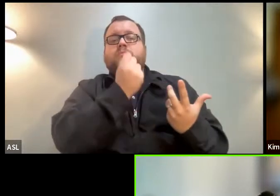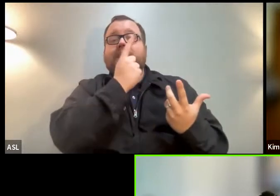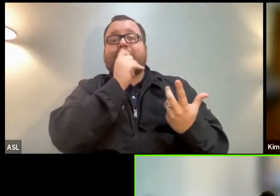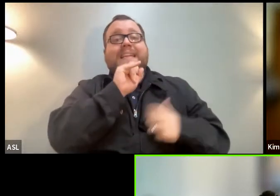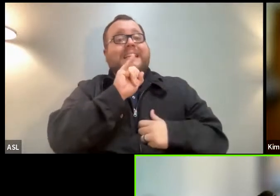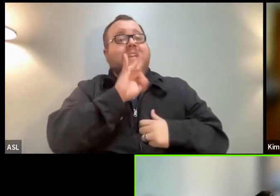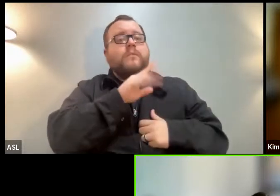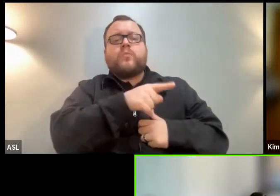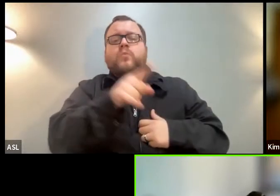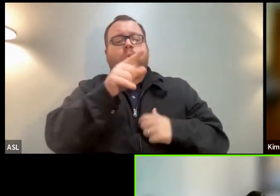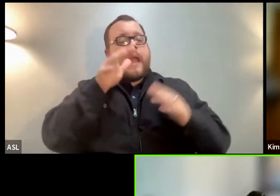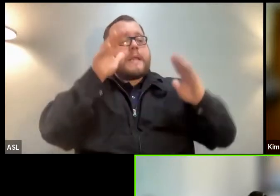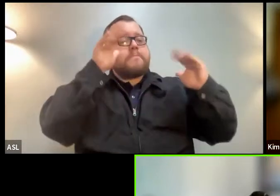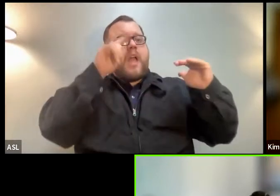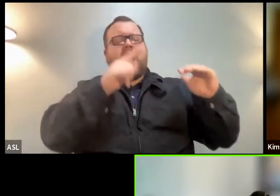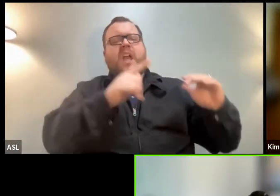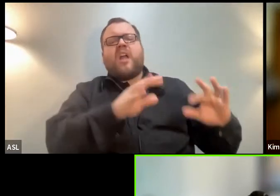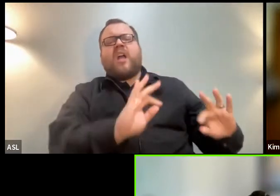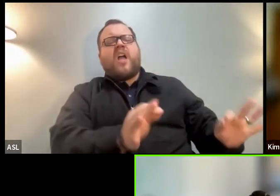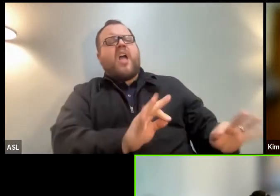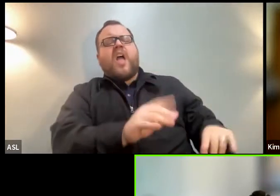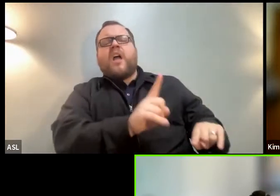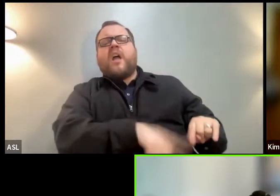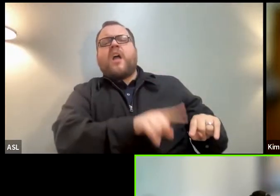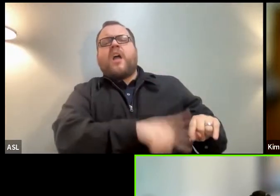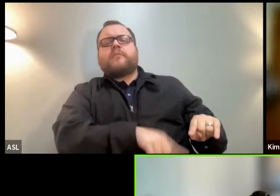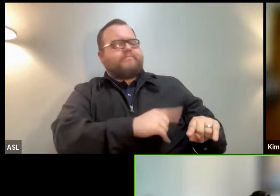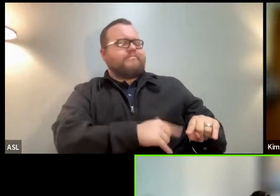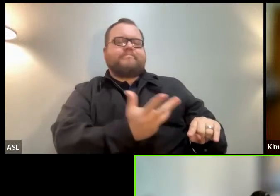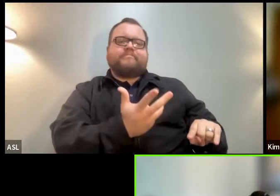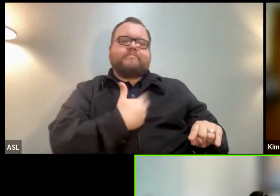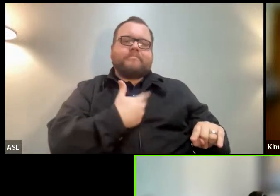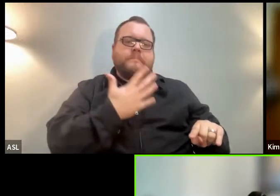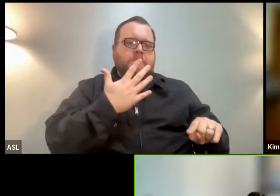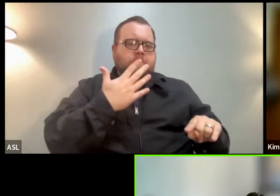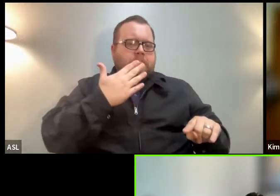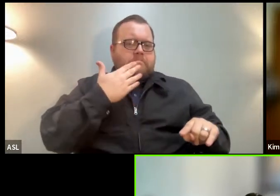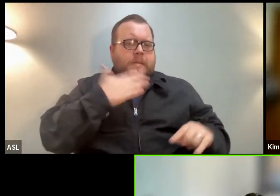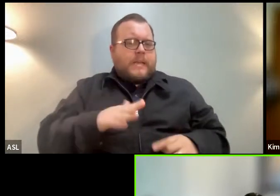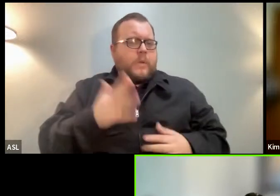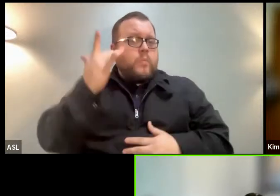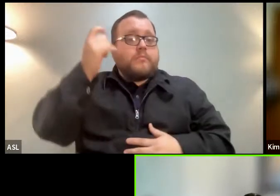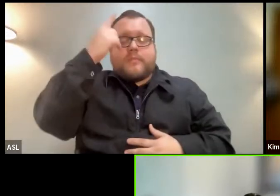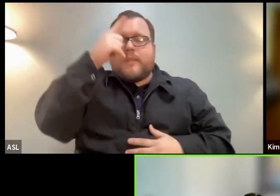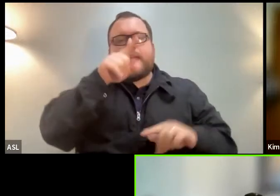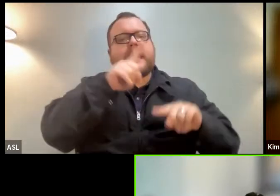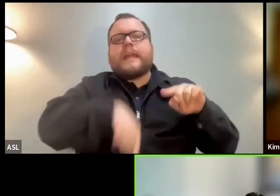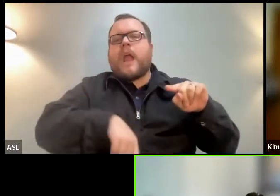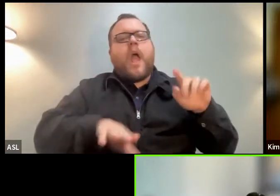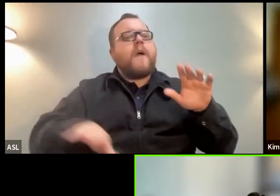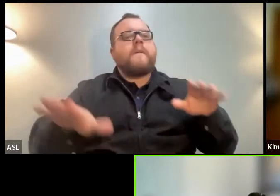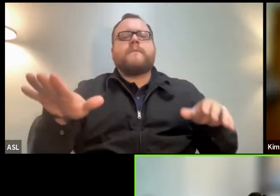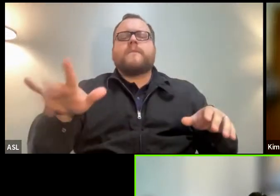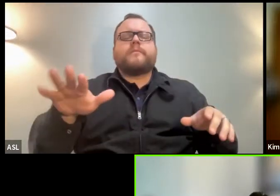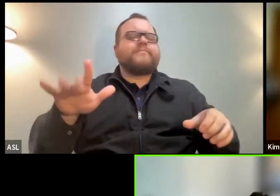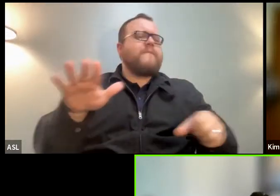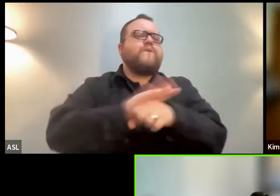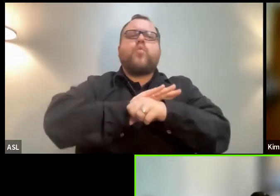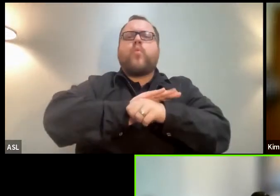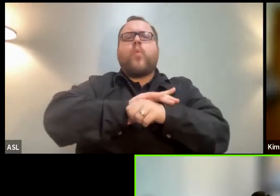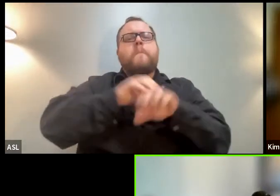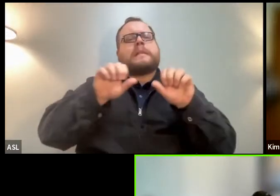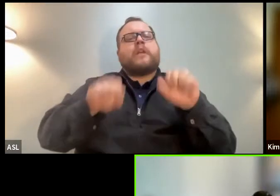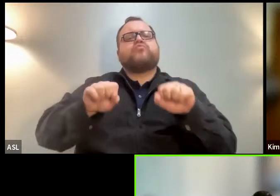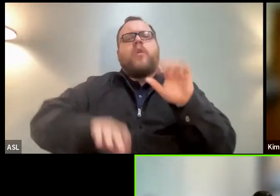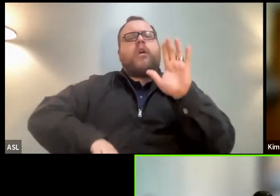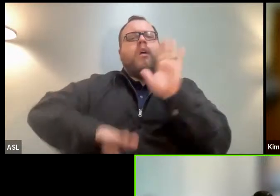you know, that's really a shame, because then they're not going to reach their full potential. And